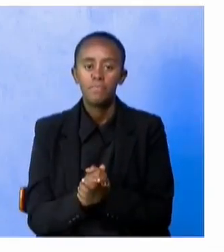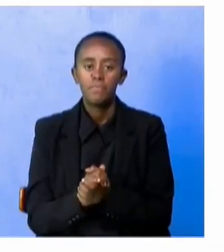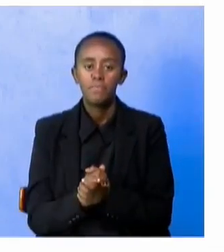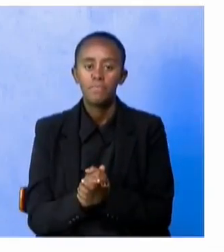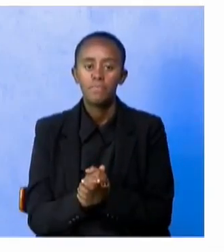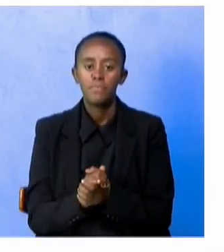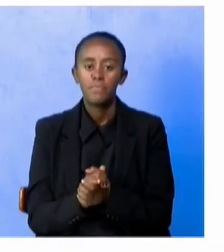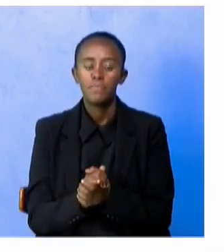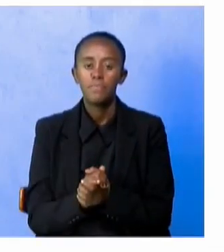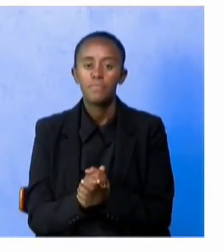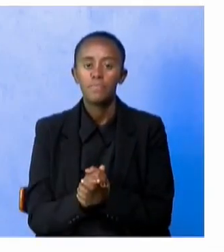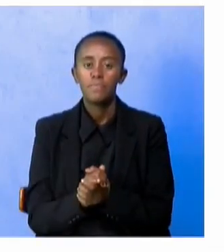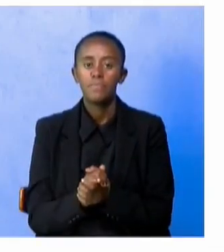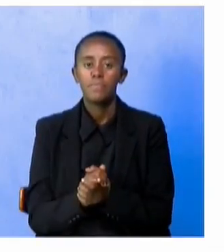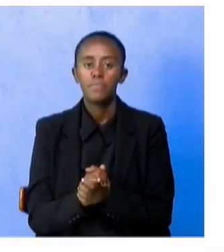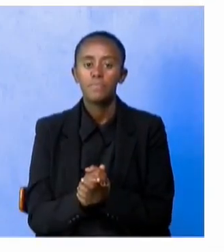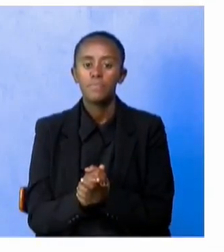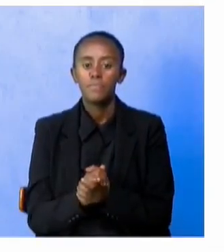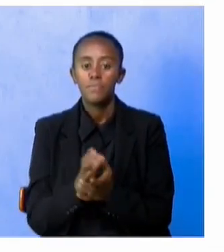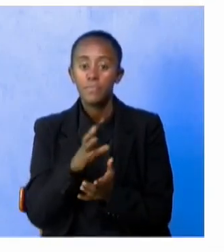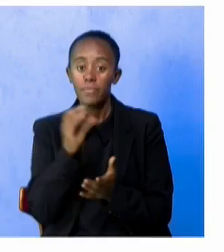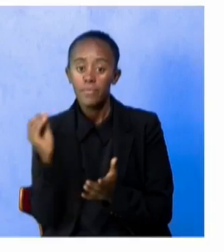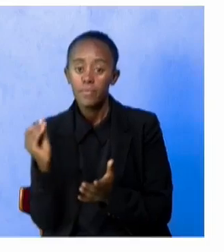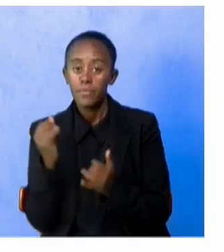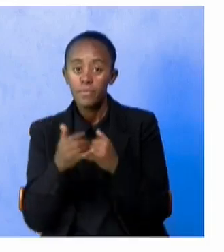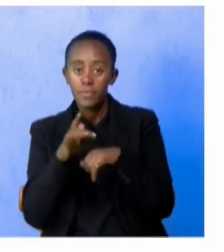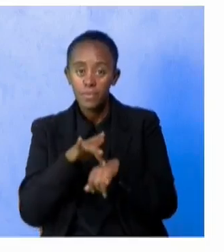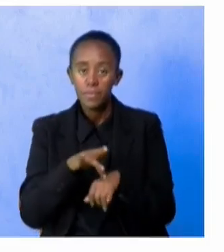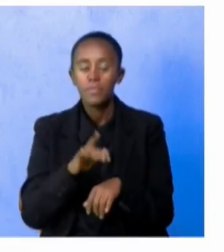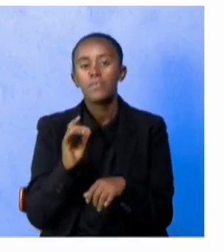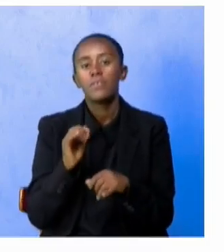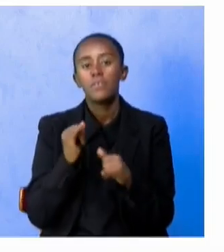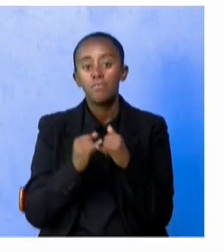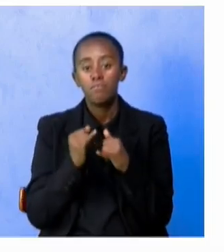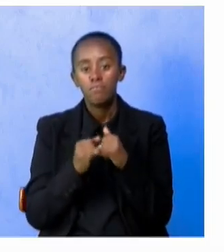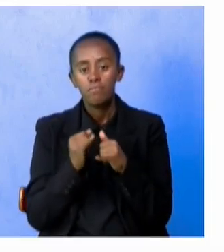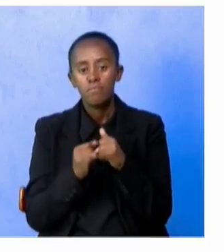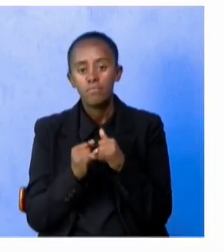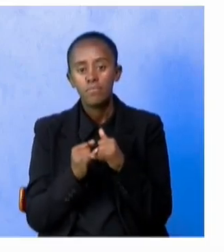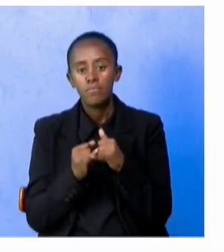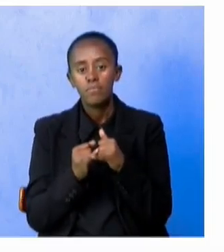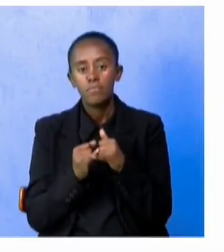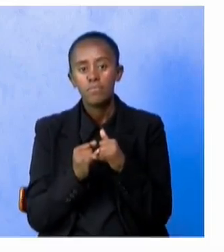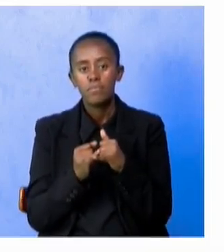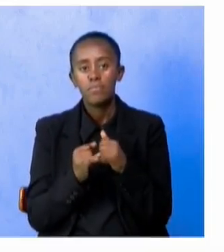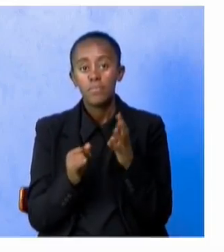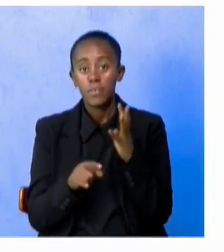And finally, we have the present perfect continuous tense.